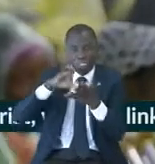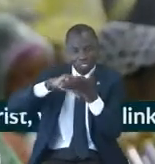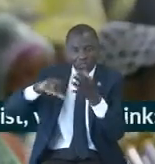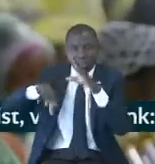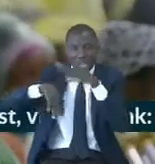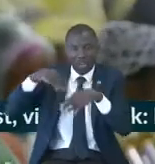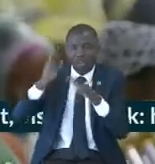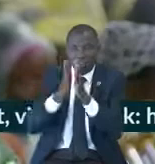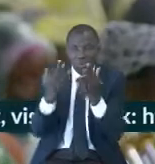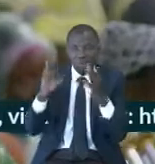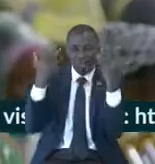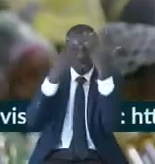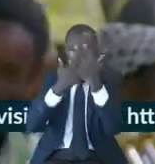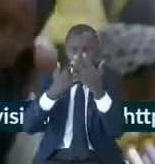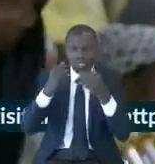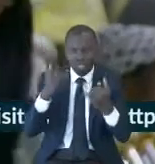Let's move very fast.